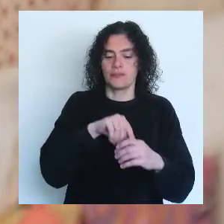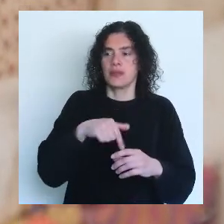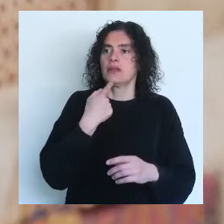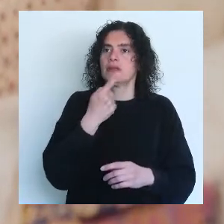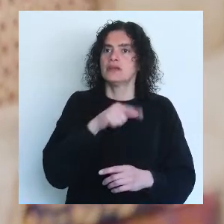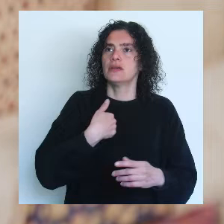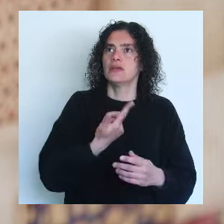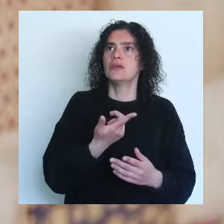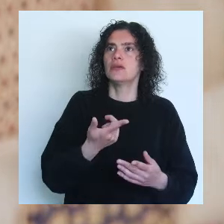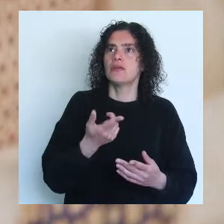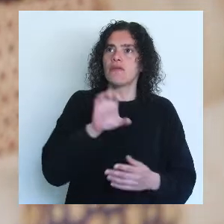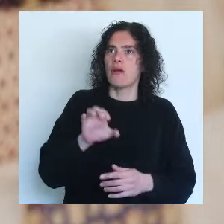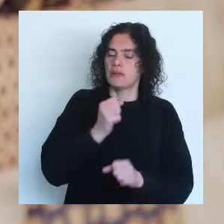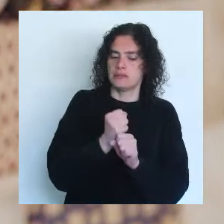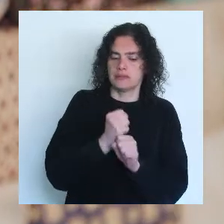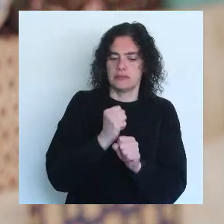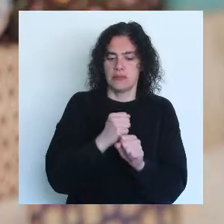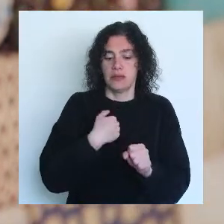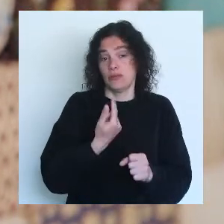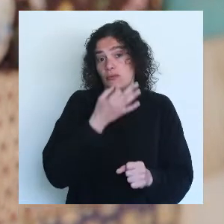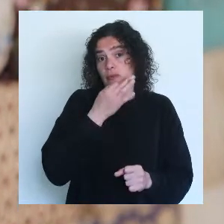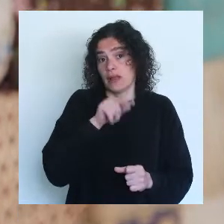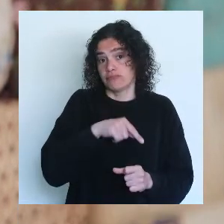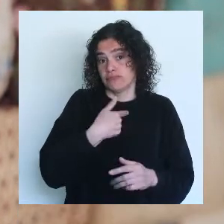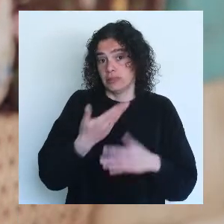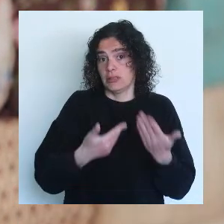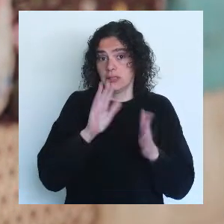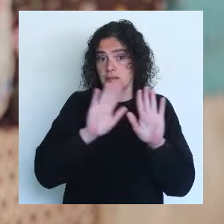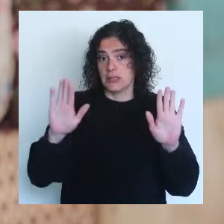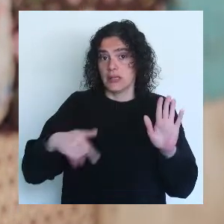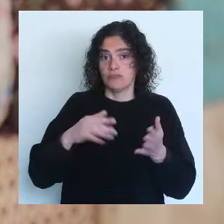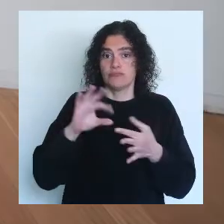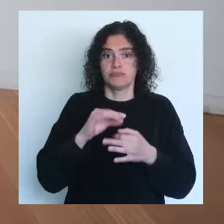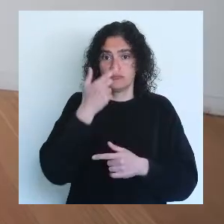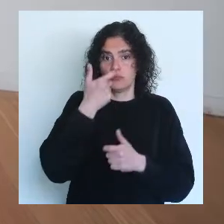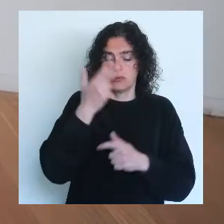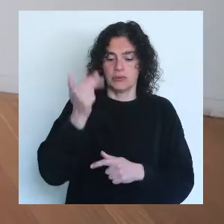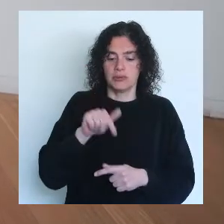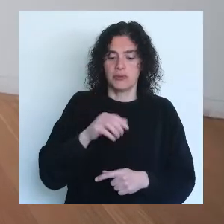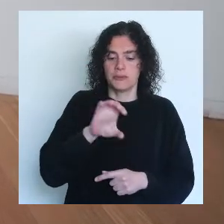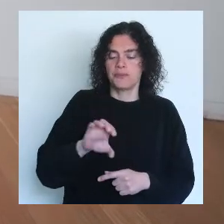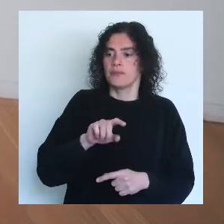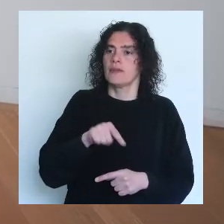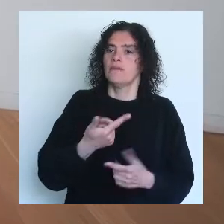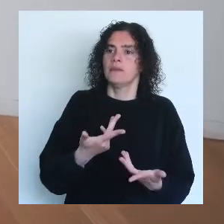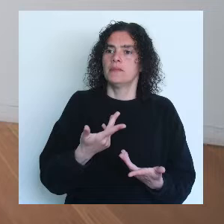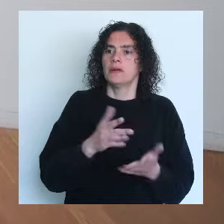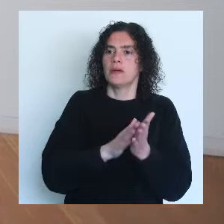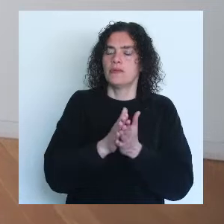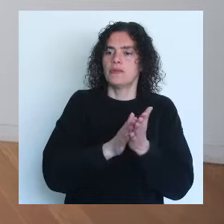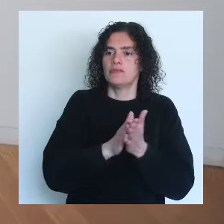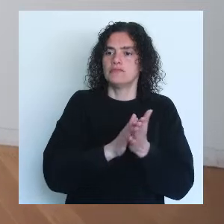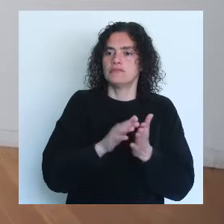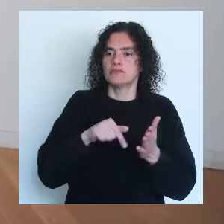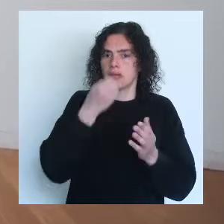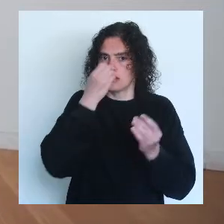part of I would say, the modus operandi, because that's what we're talking about through the exhibition of this artist, was the use of,